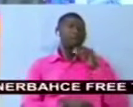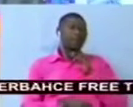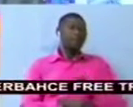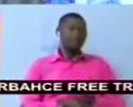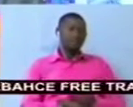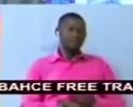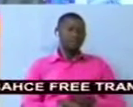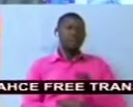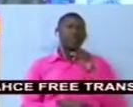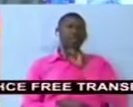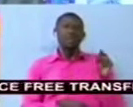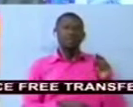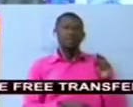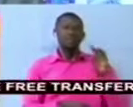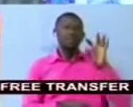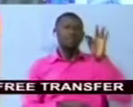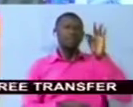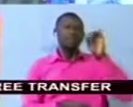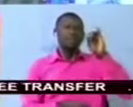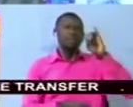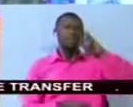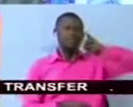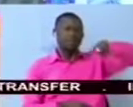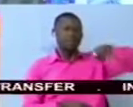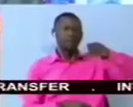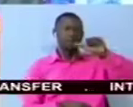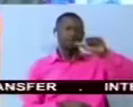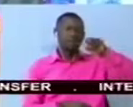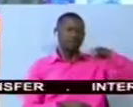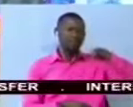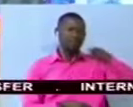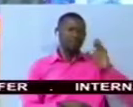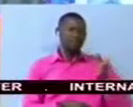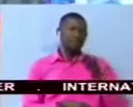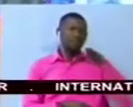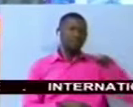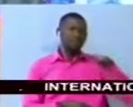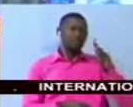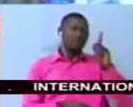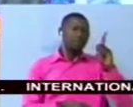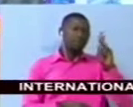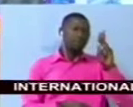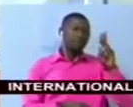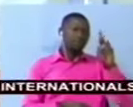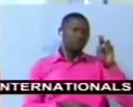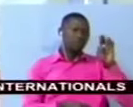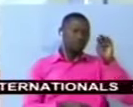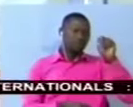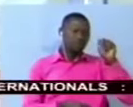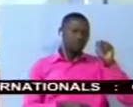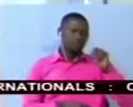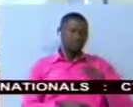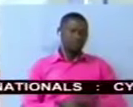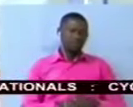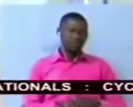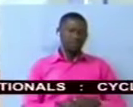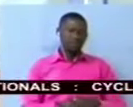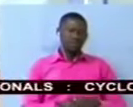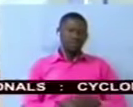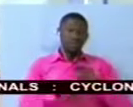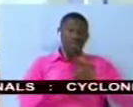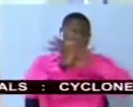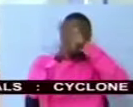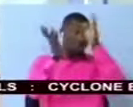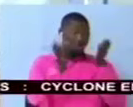who? Tijan Dur. Moy only Gambian fo. Tijan Dur was the only Gambian. Were all of them beaten? Ñom ñep ñu ngi leen don door.